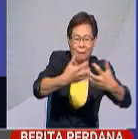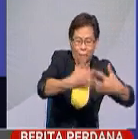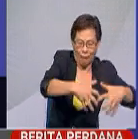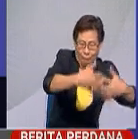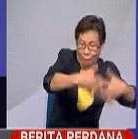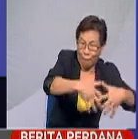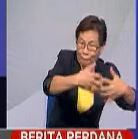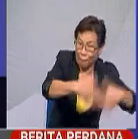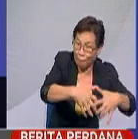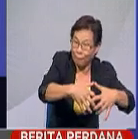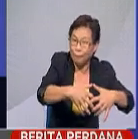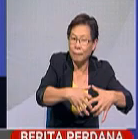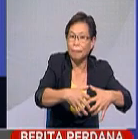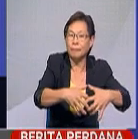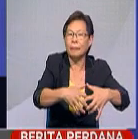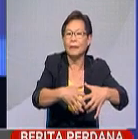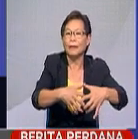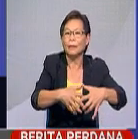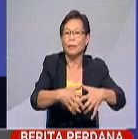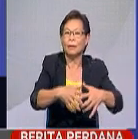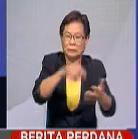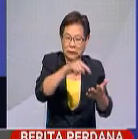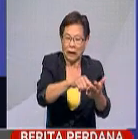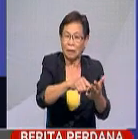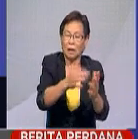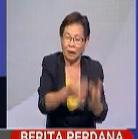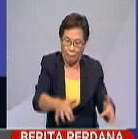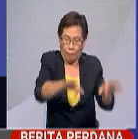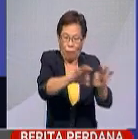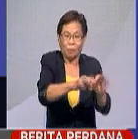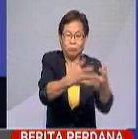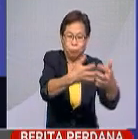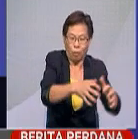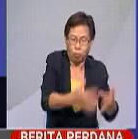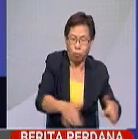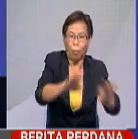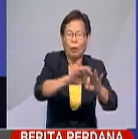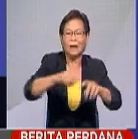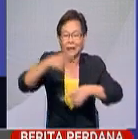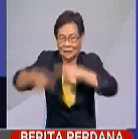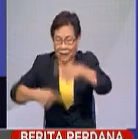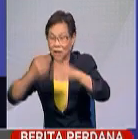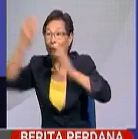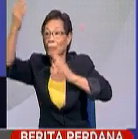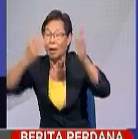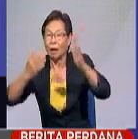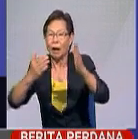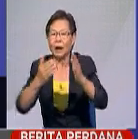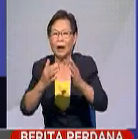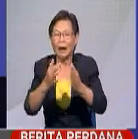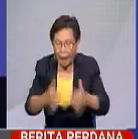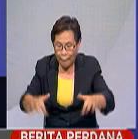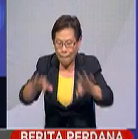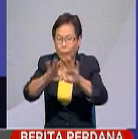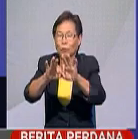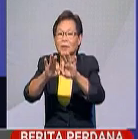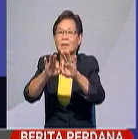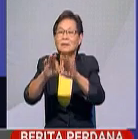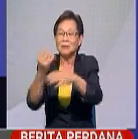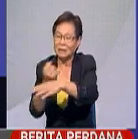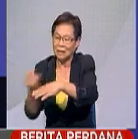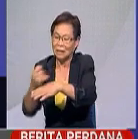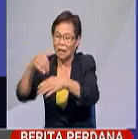manufacturing sector has played a key role in turning the country into a major player in